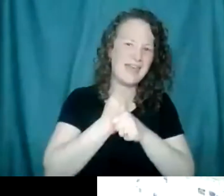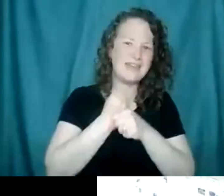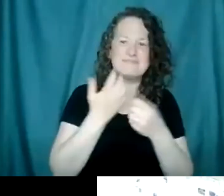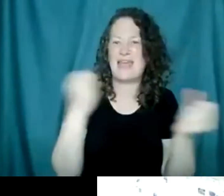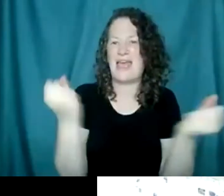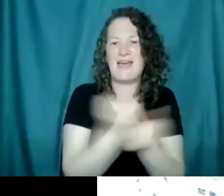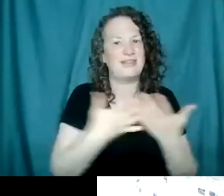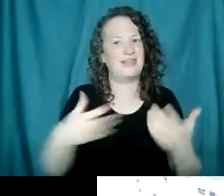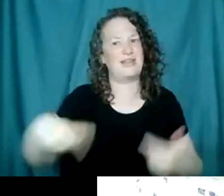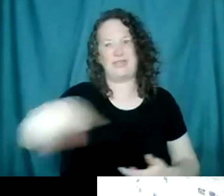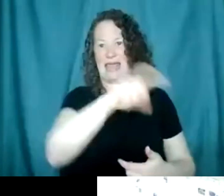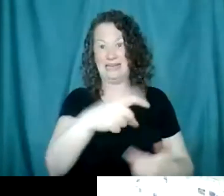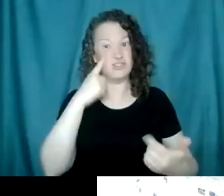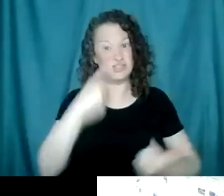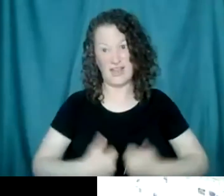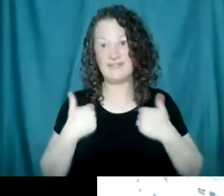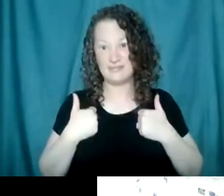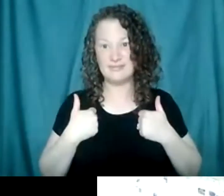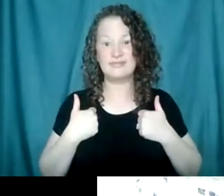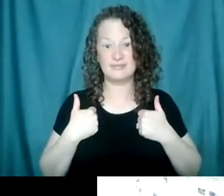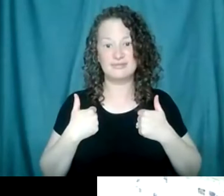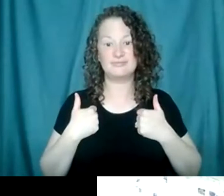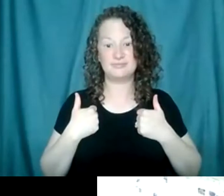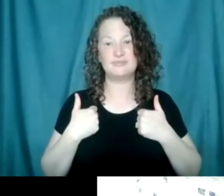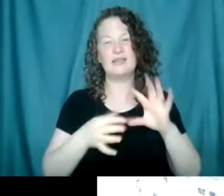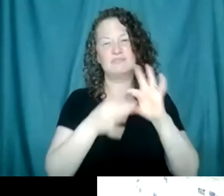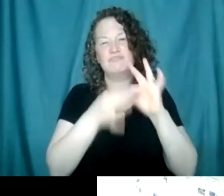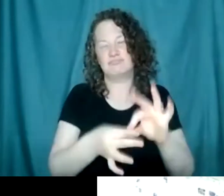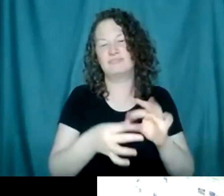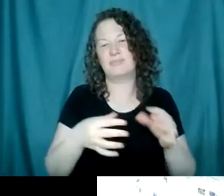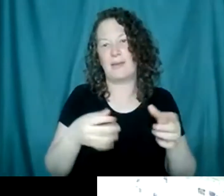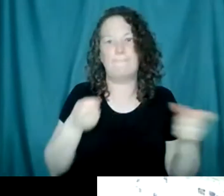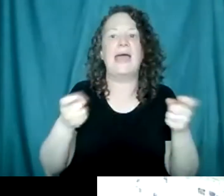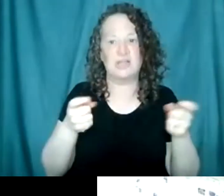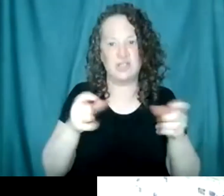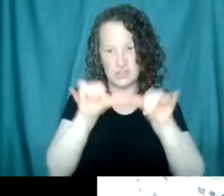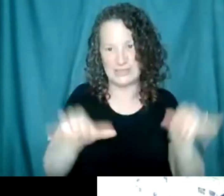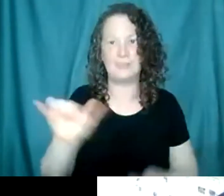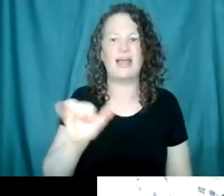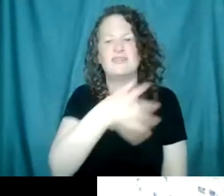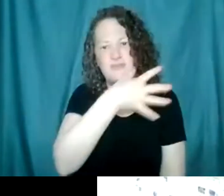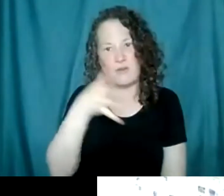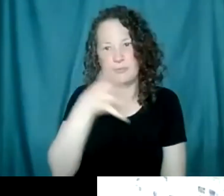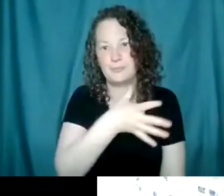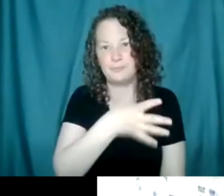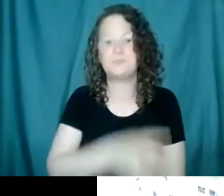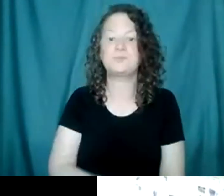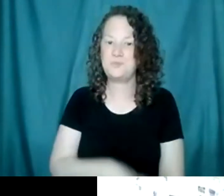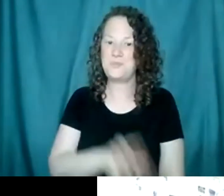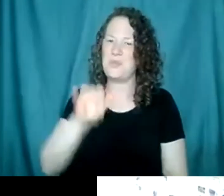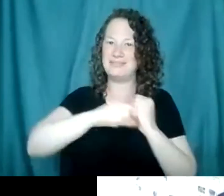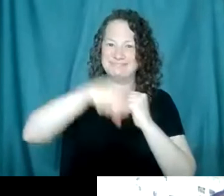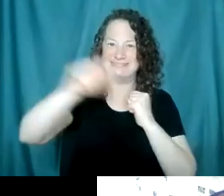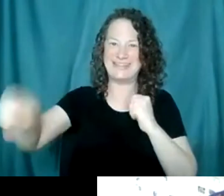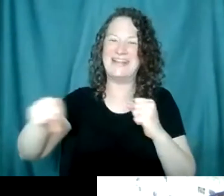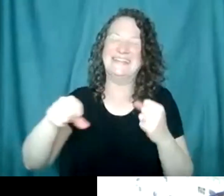survive, especially if it's in a managed system like an agricultural system. So that was a little bit of a long